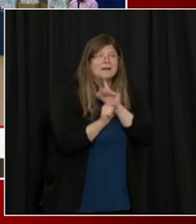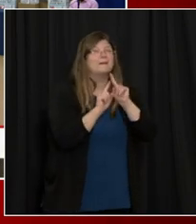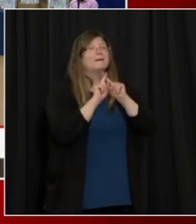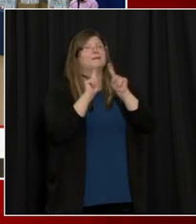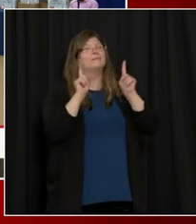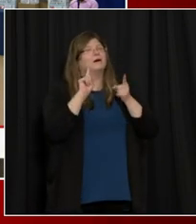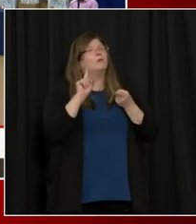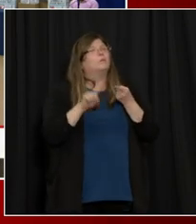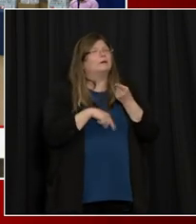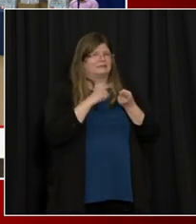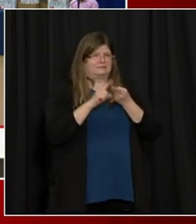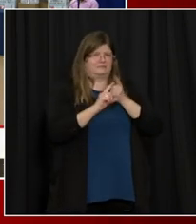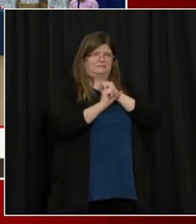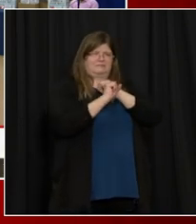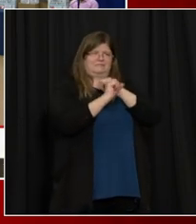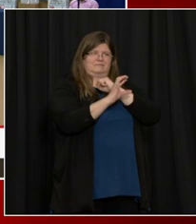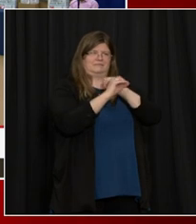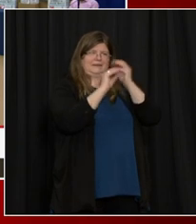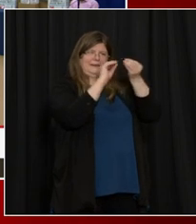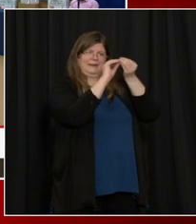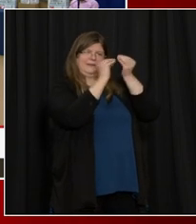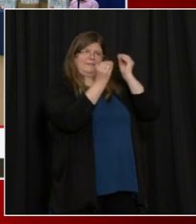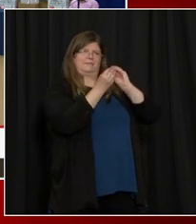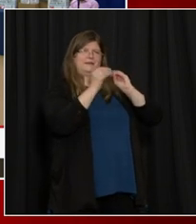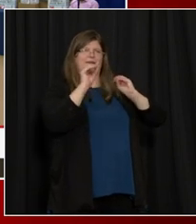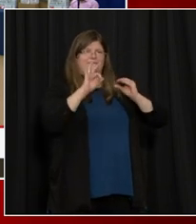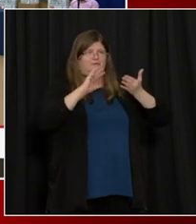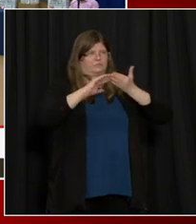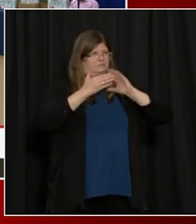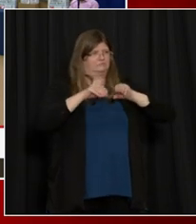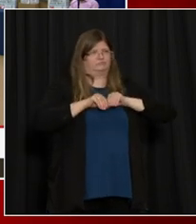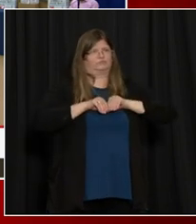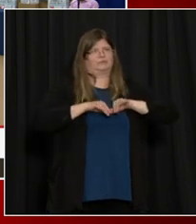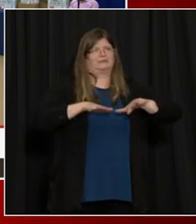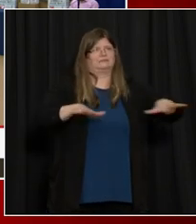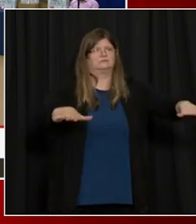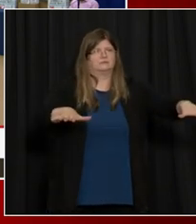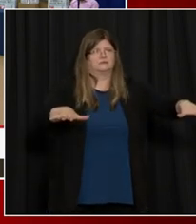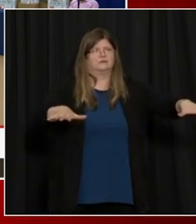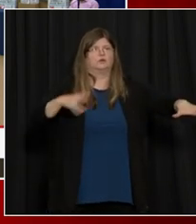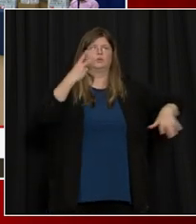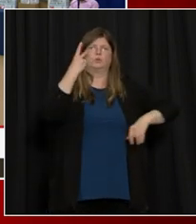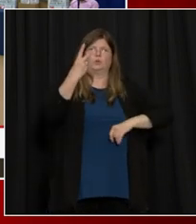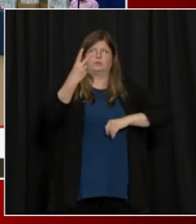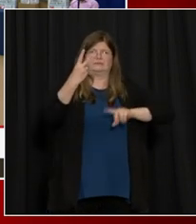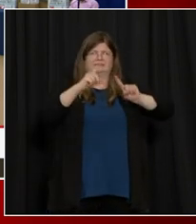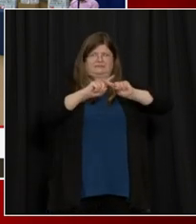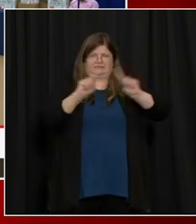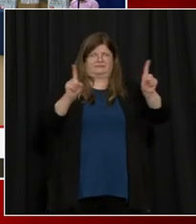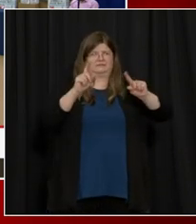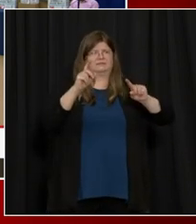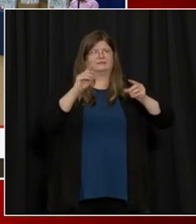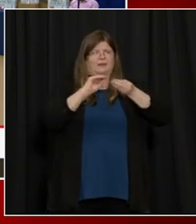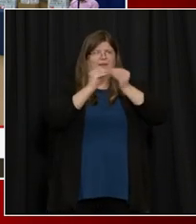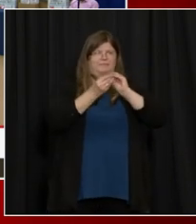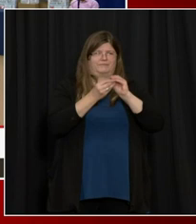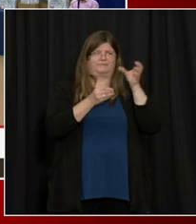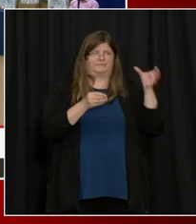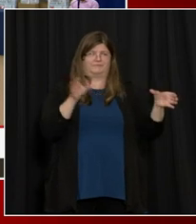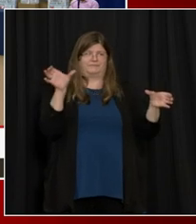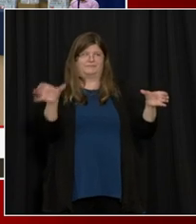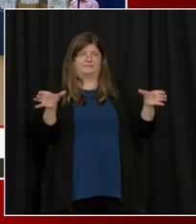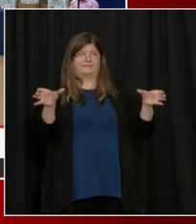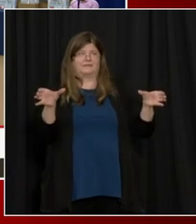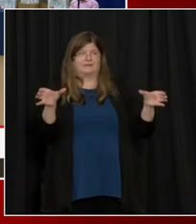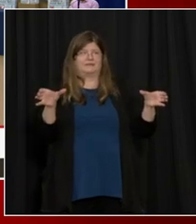numbers of community spread versus just the raw case counts? Because there are two separate buckets of numbers, and Dr. Nesbitt read them off the other day while reporters